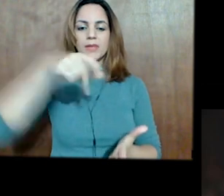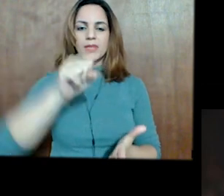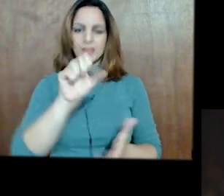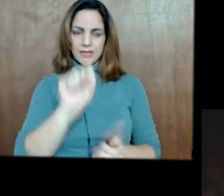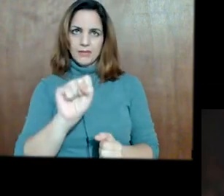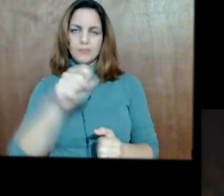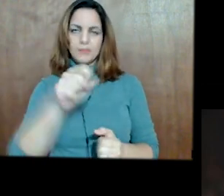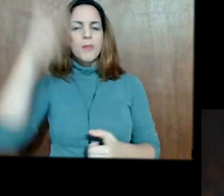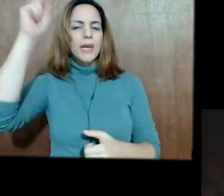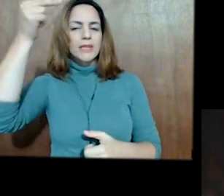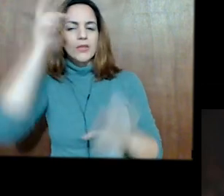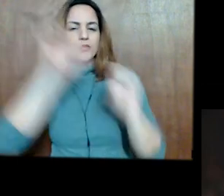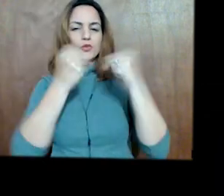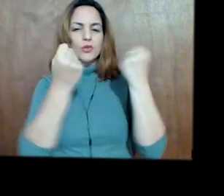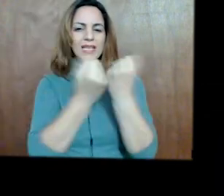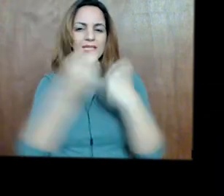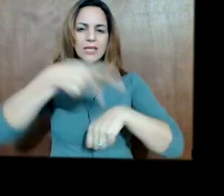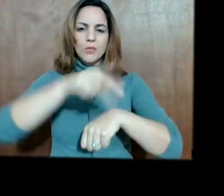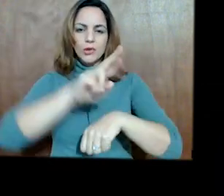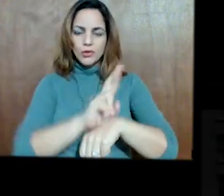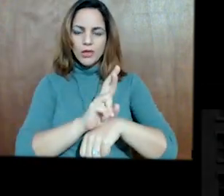it and you take the step, they're going to follow.